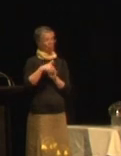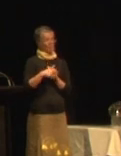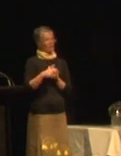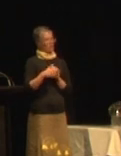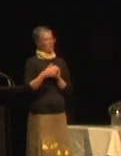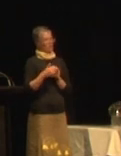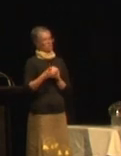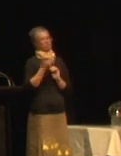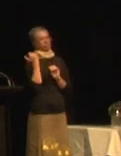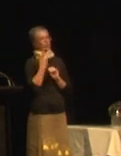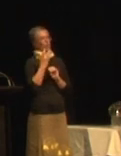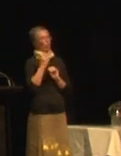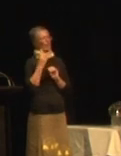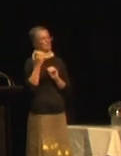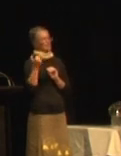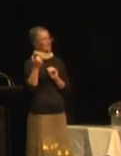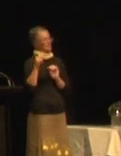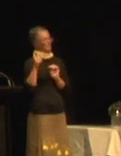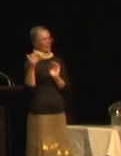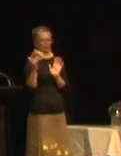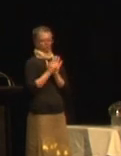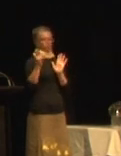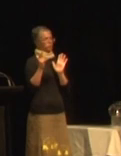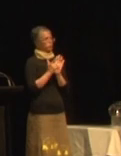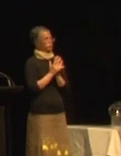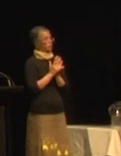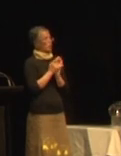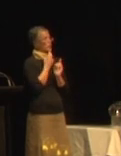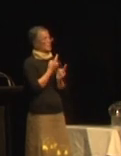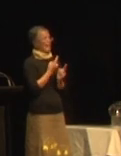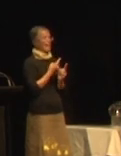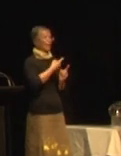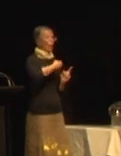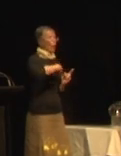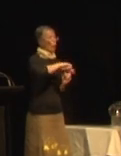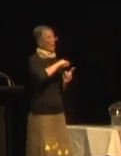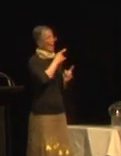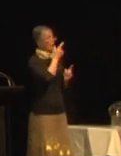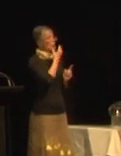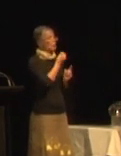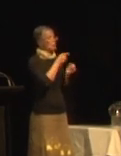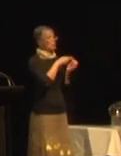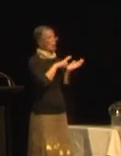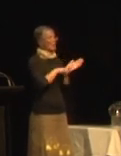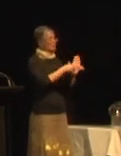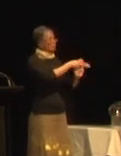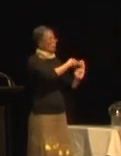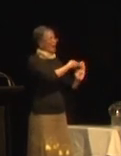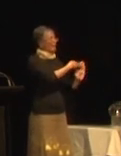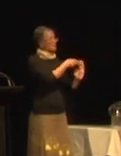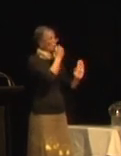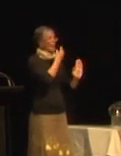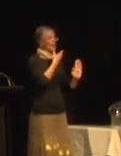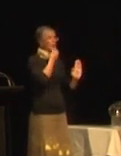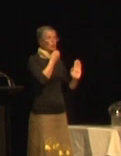in 2016, that gives us permission to use the UN's name and brand in association with this mission. And